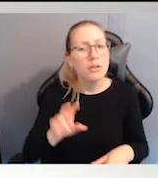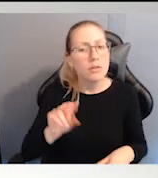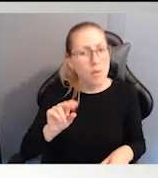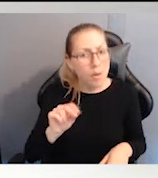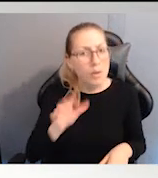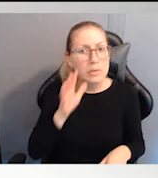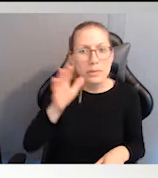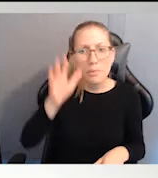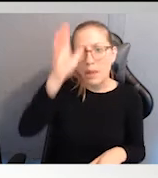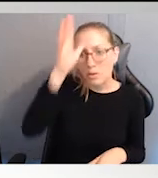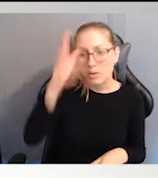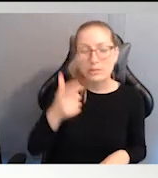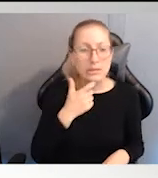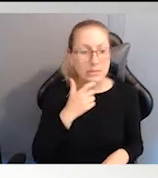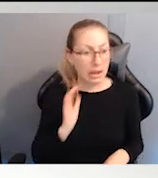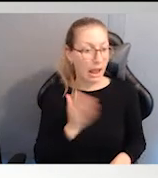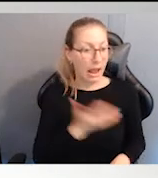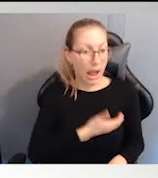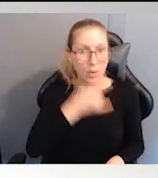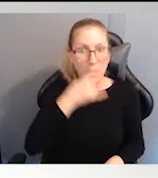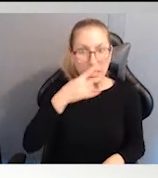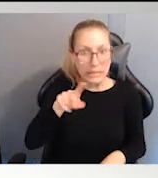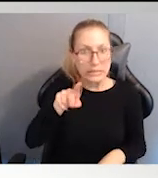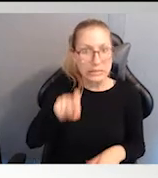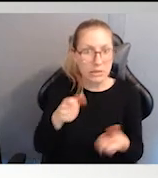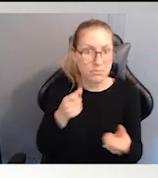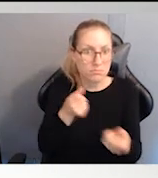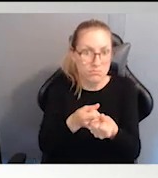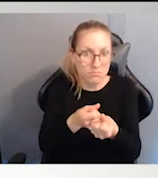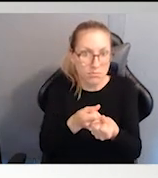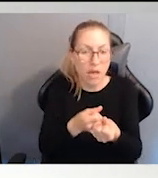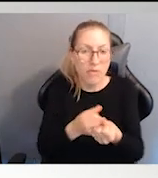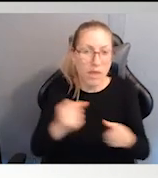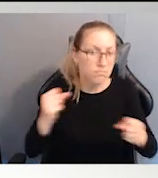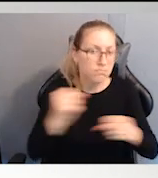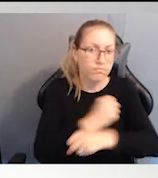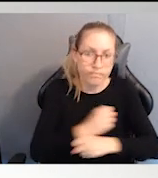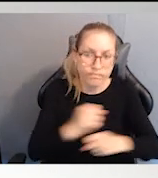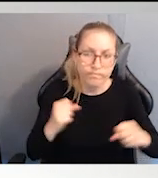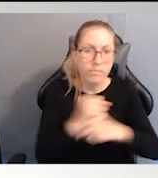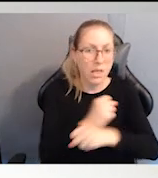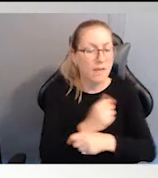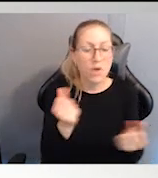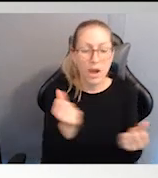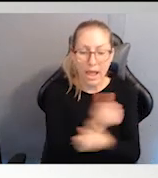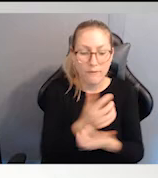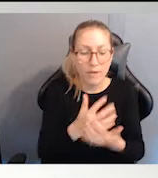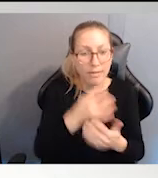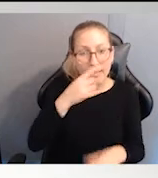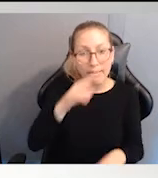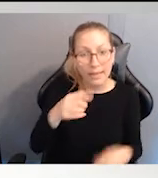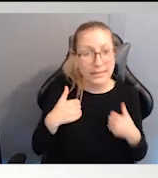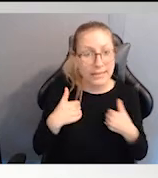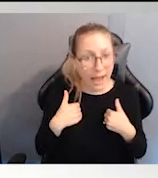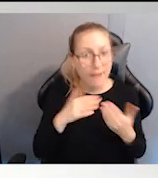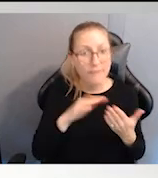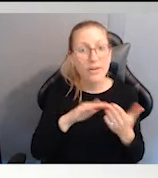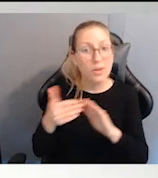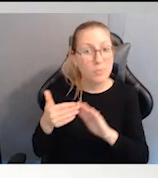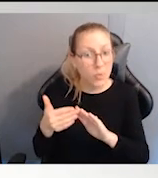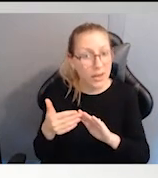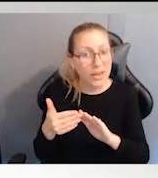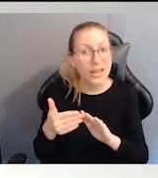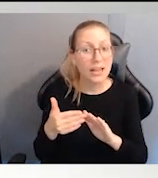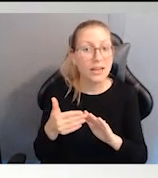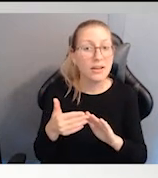said, our kids need something. And they fought for everything that these kids have in our community, in our town. So I just would